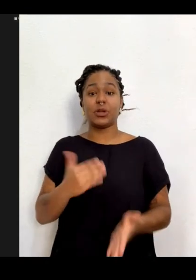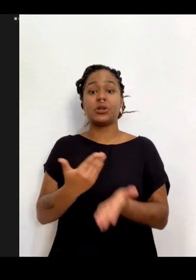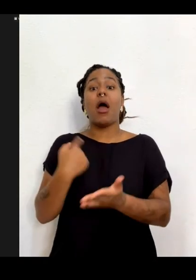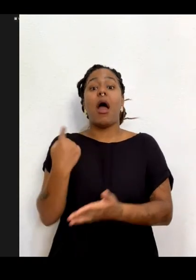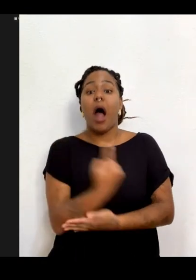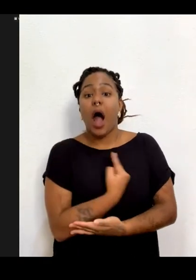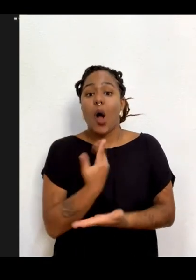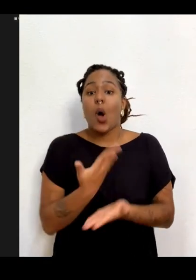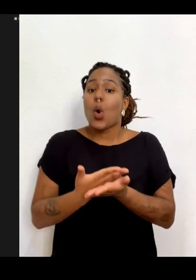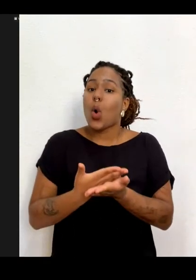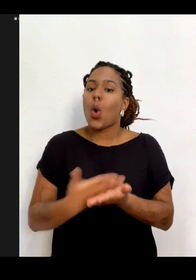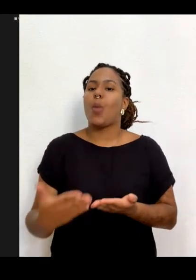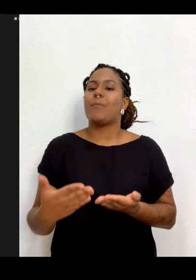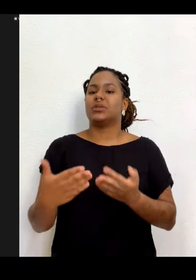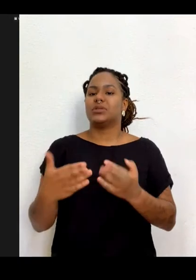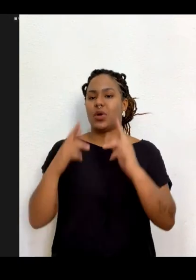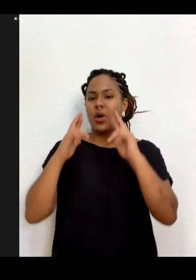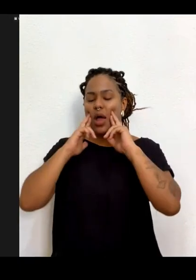Austria